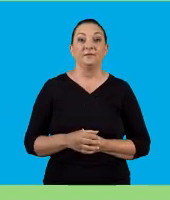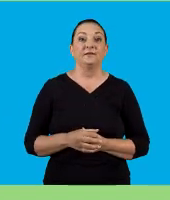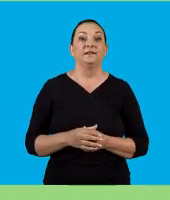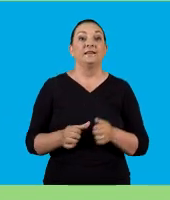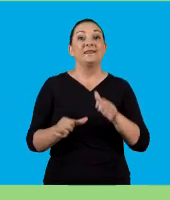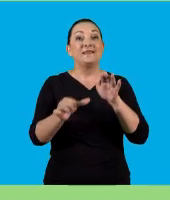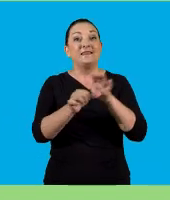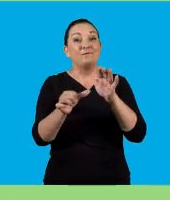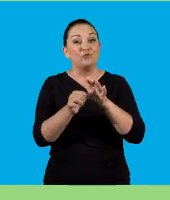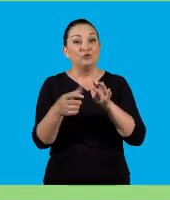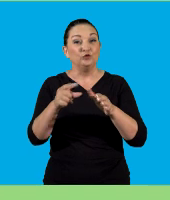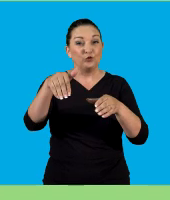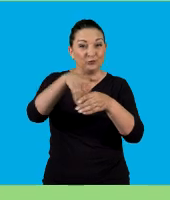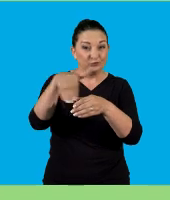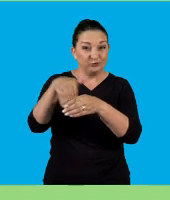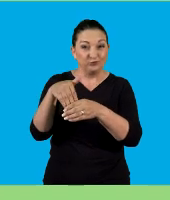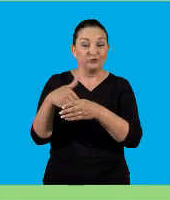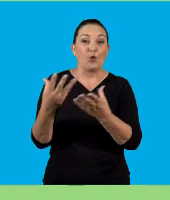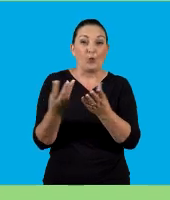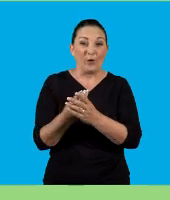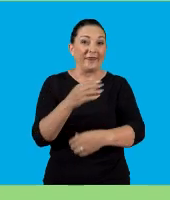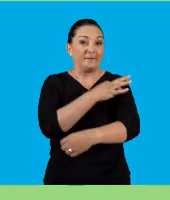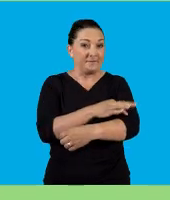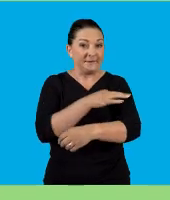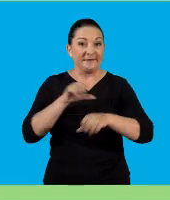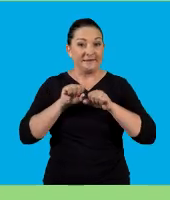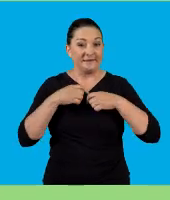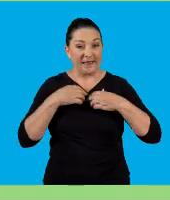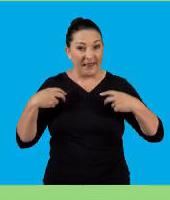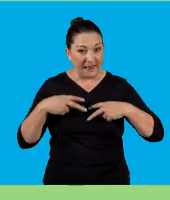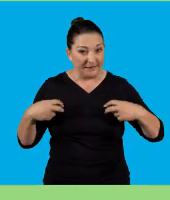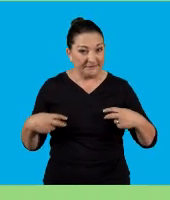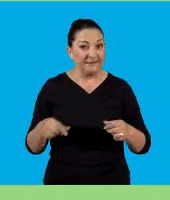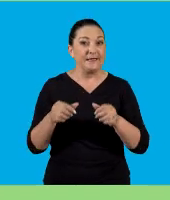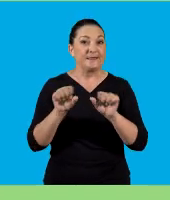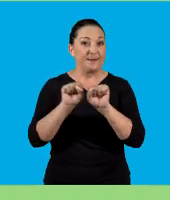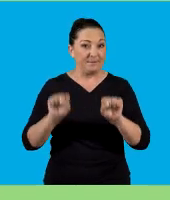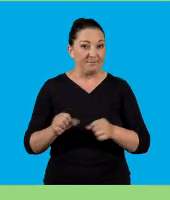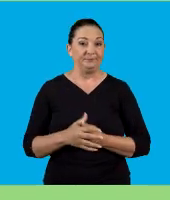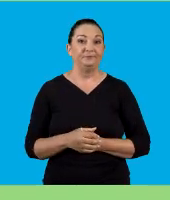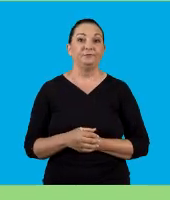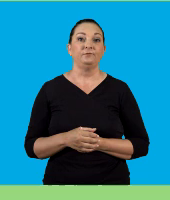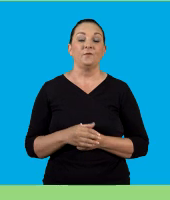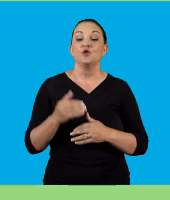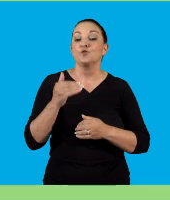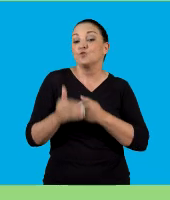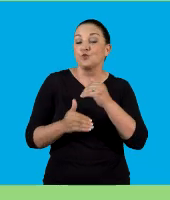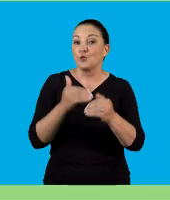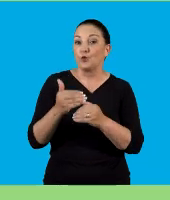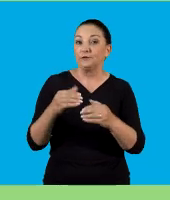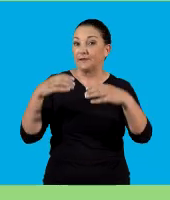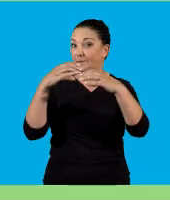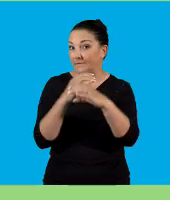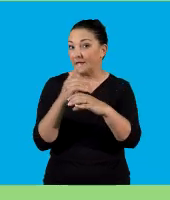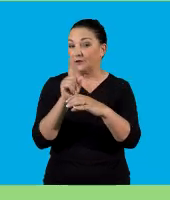explain the importance of the components that are related to the musculoskeletal system, describe the main